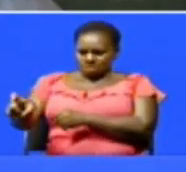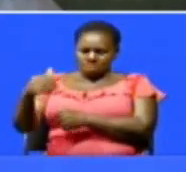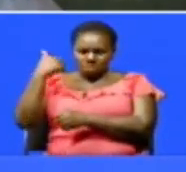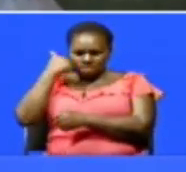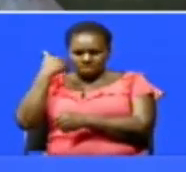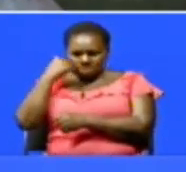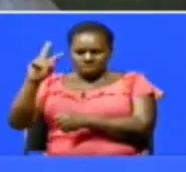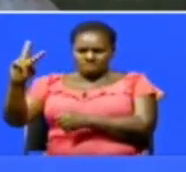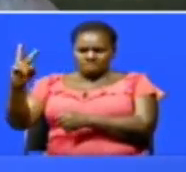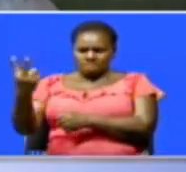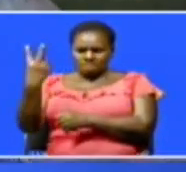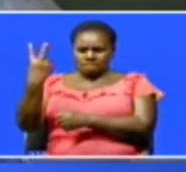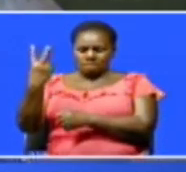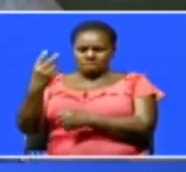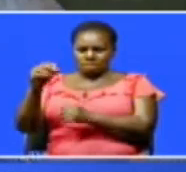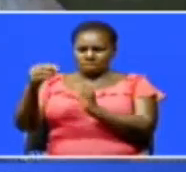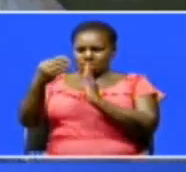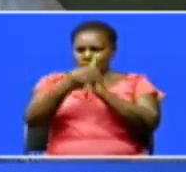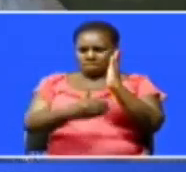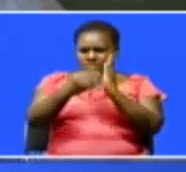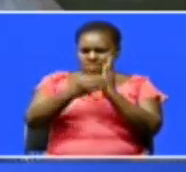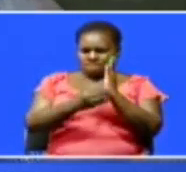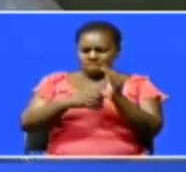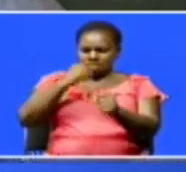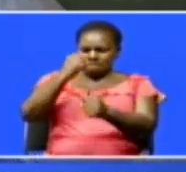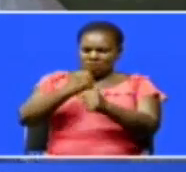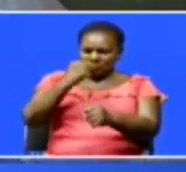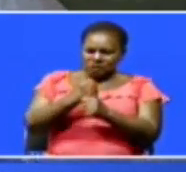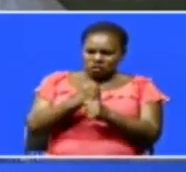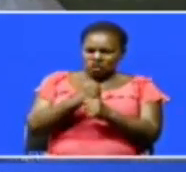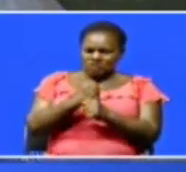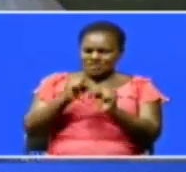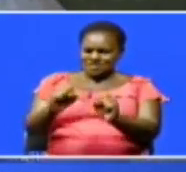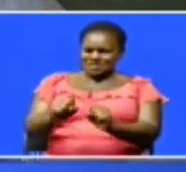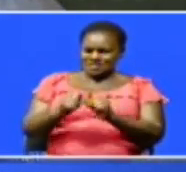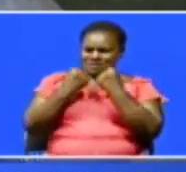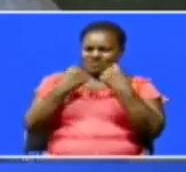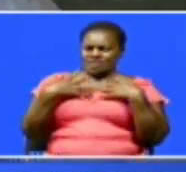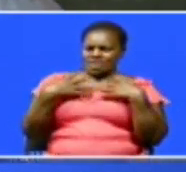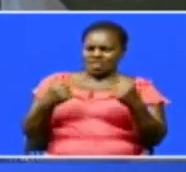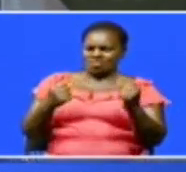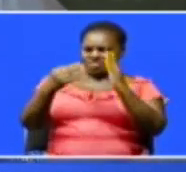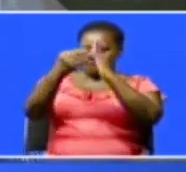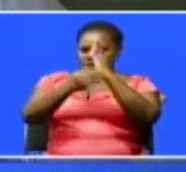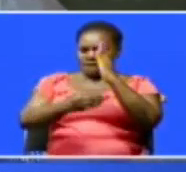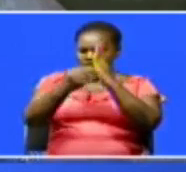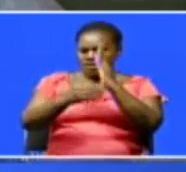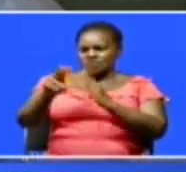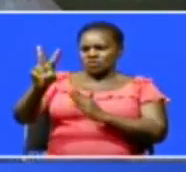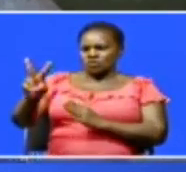disease in the second statute of Occupational Safety and Health Act